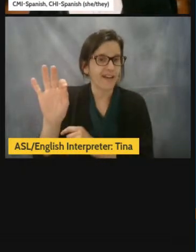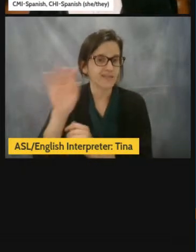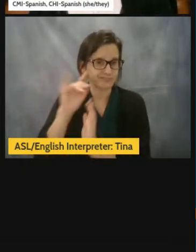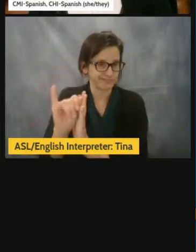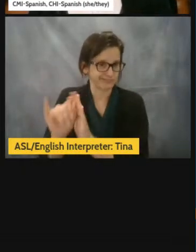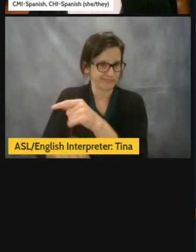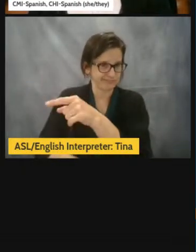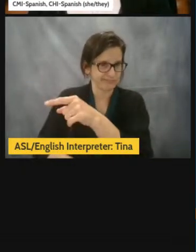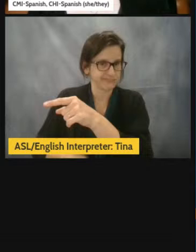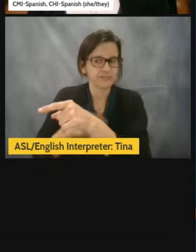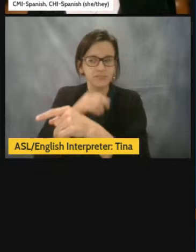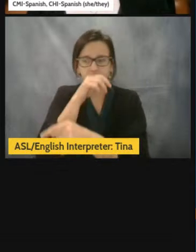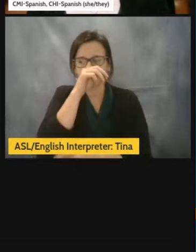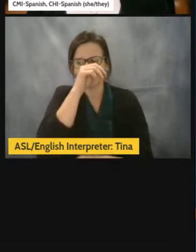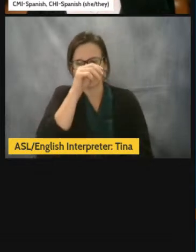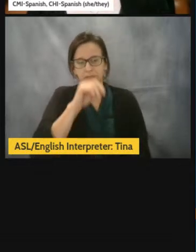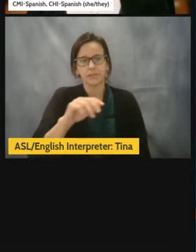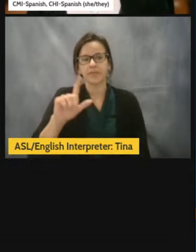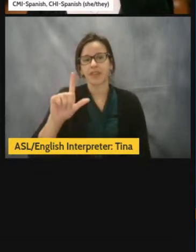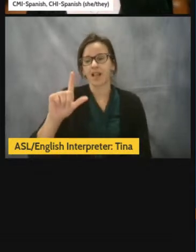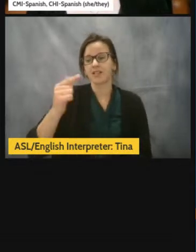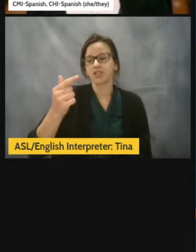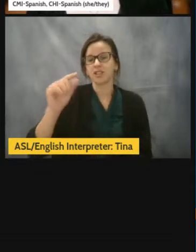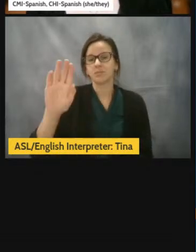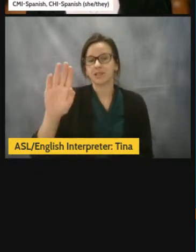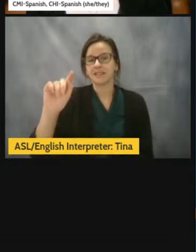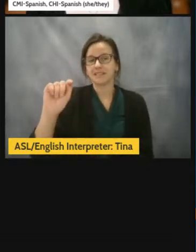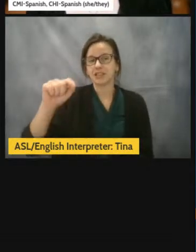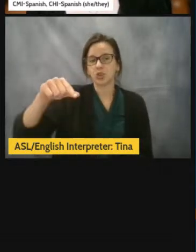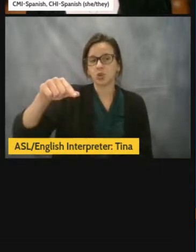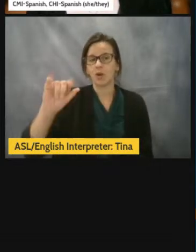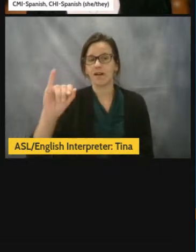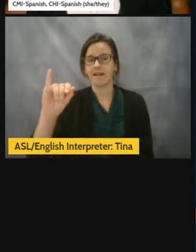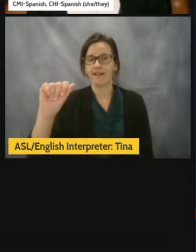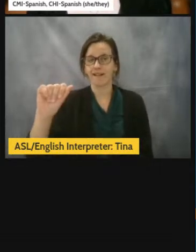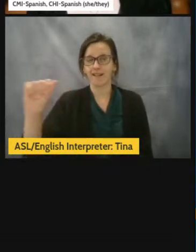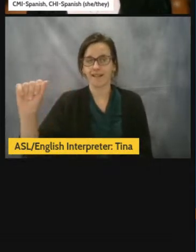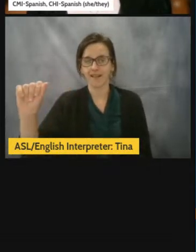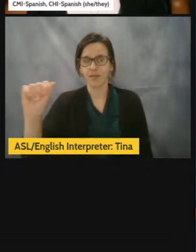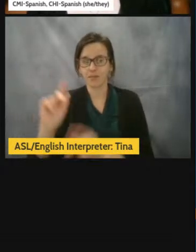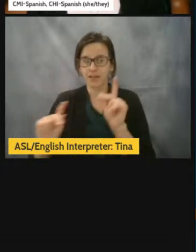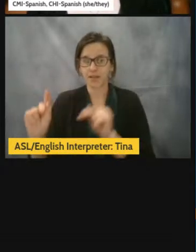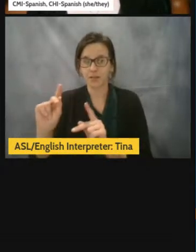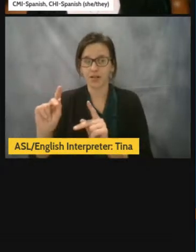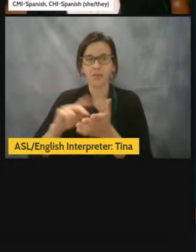things. So LGBTQIA people aren't an exception to respect.